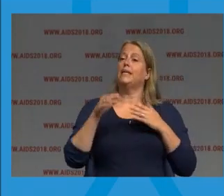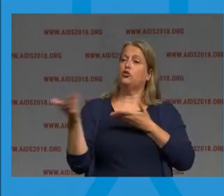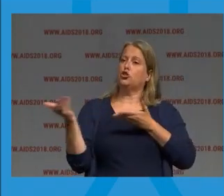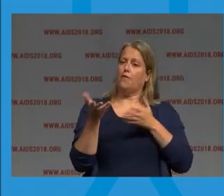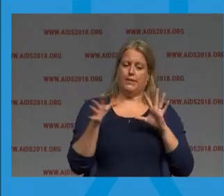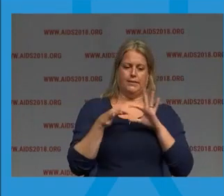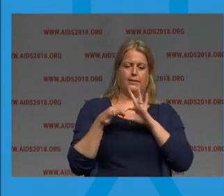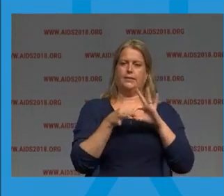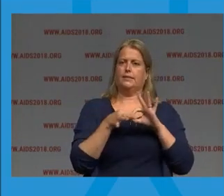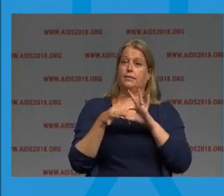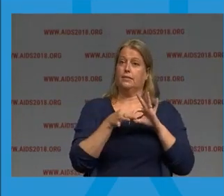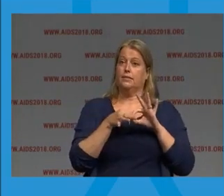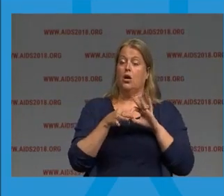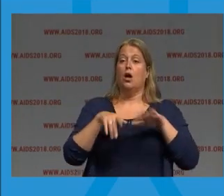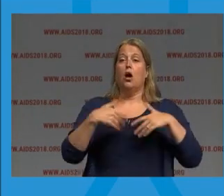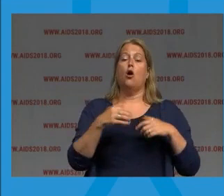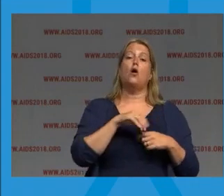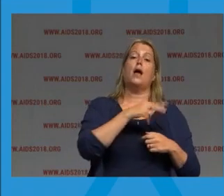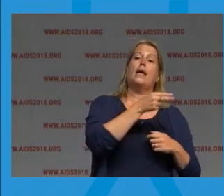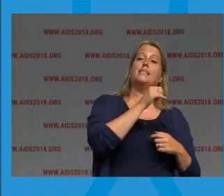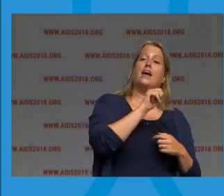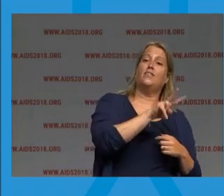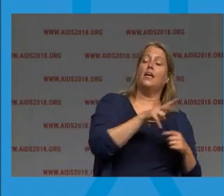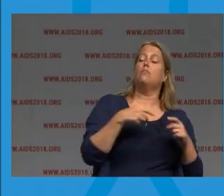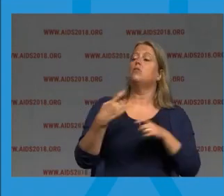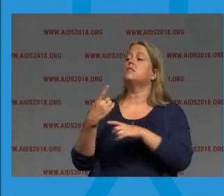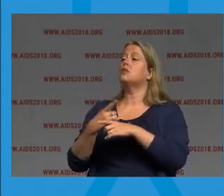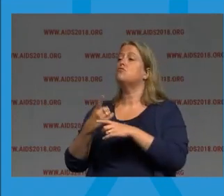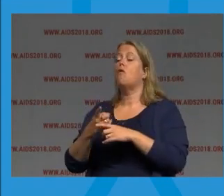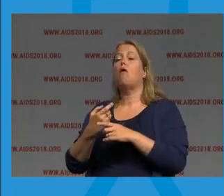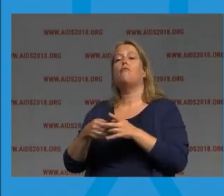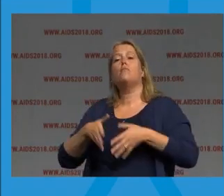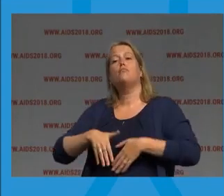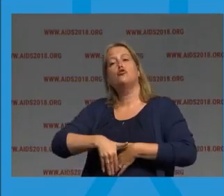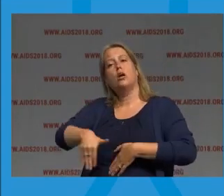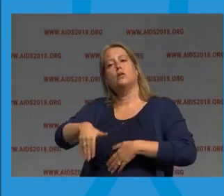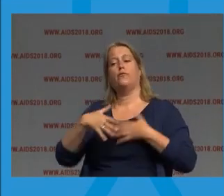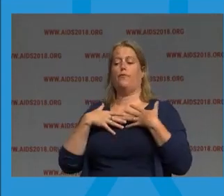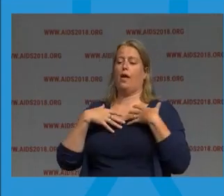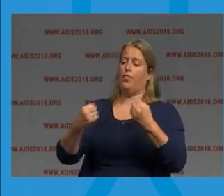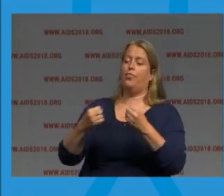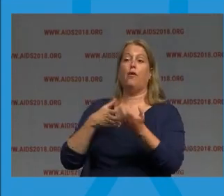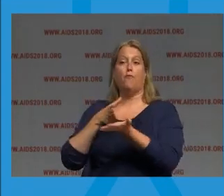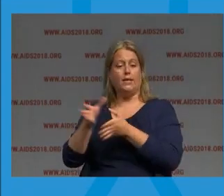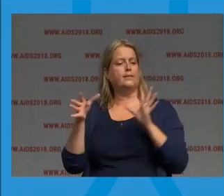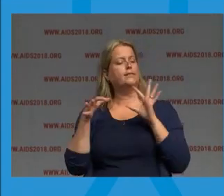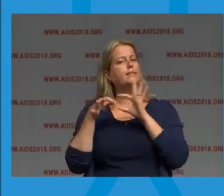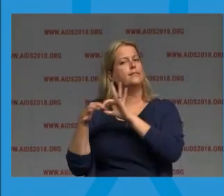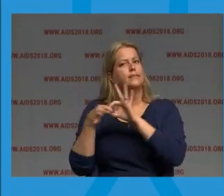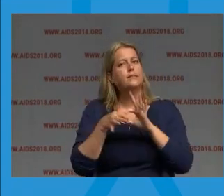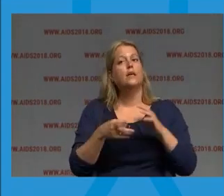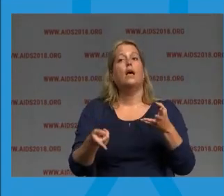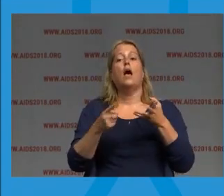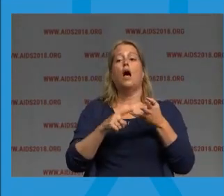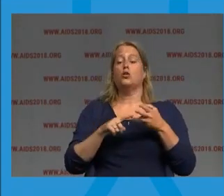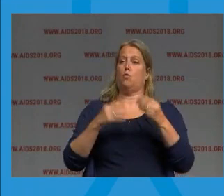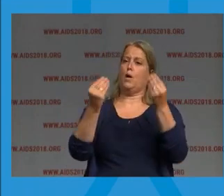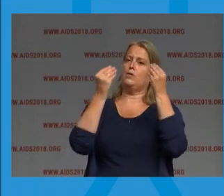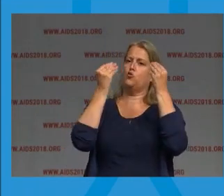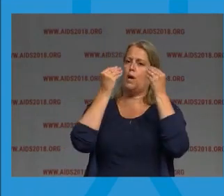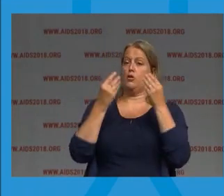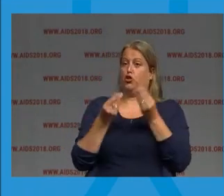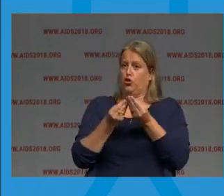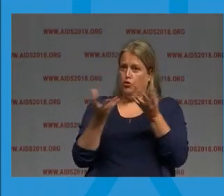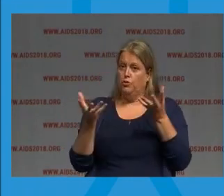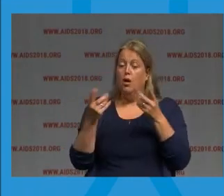by linking HIV to sexual and reproductive health and rights, embedding it in education and within